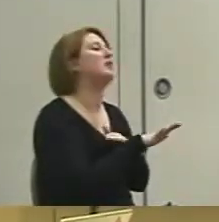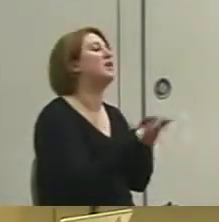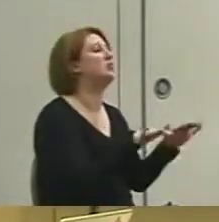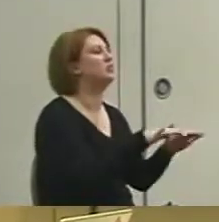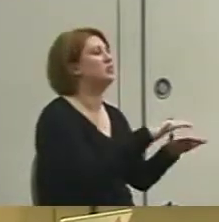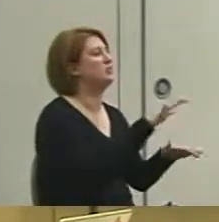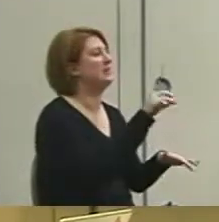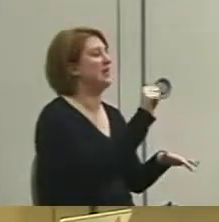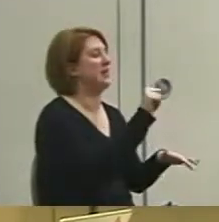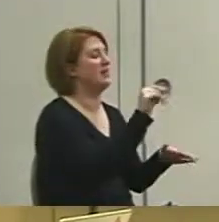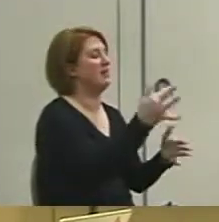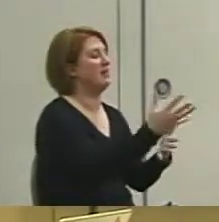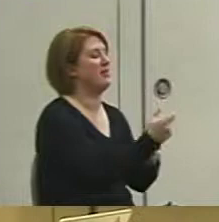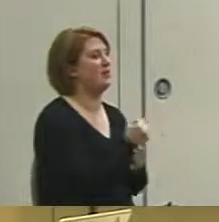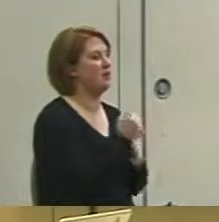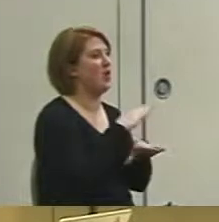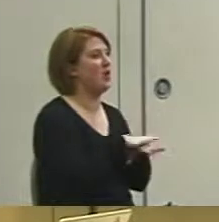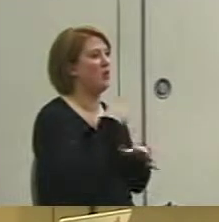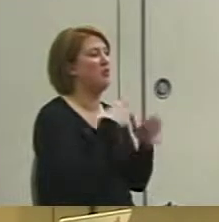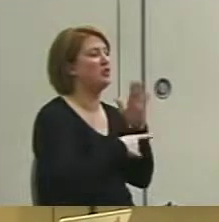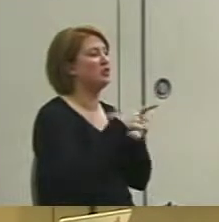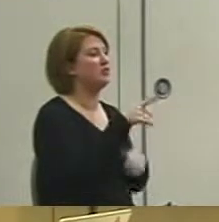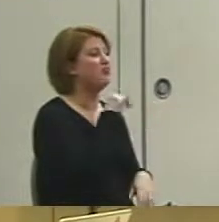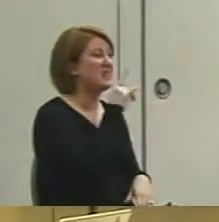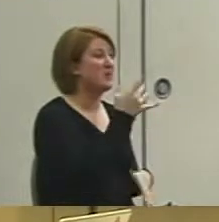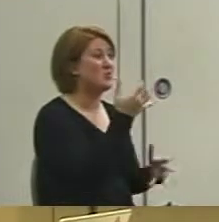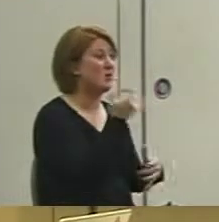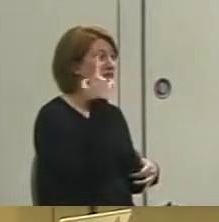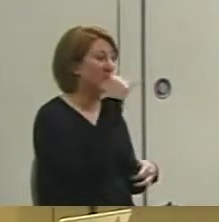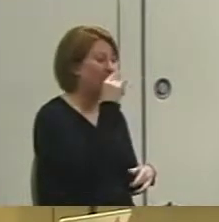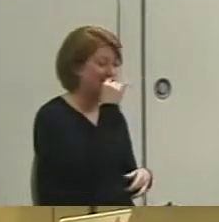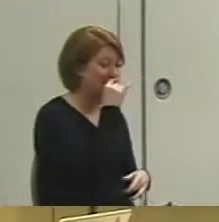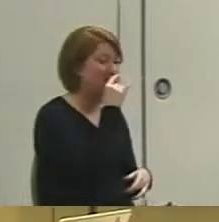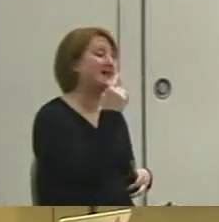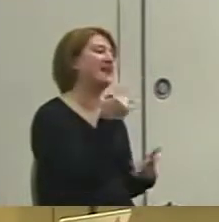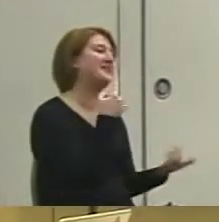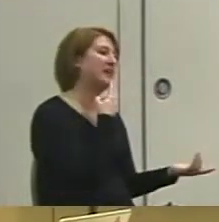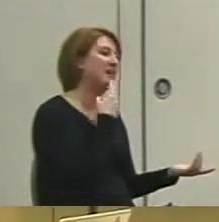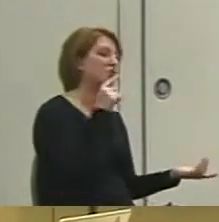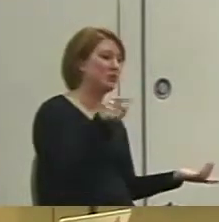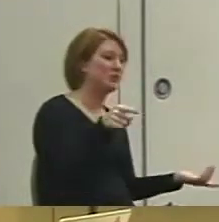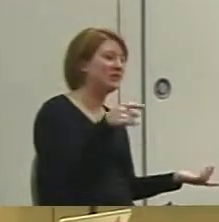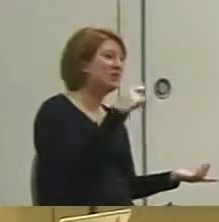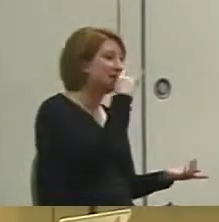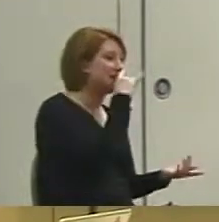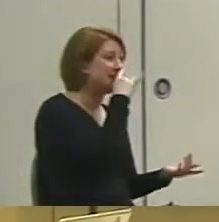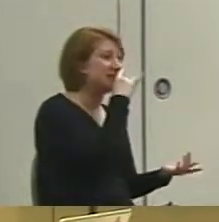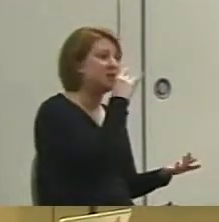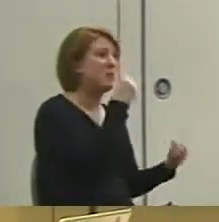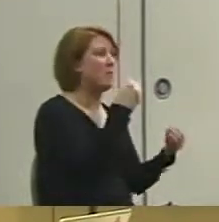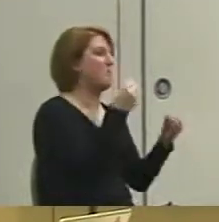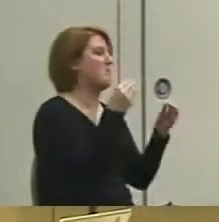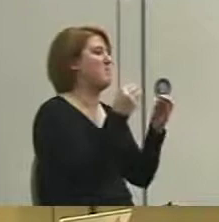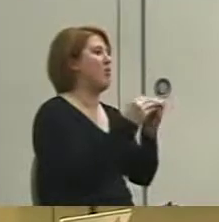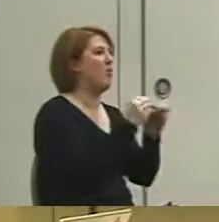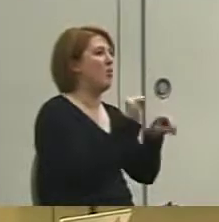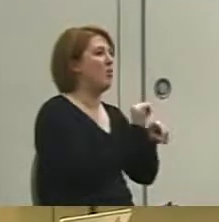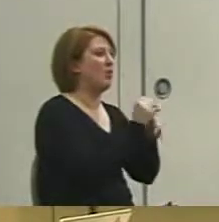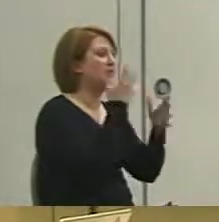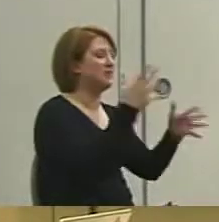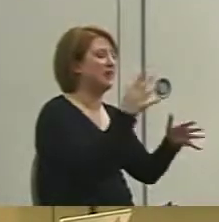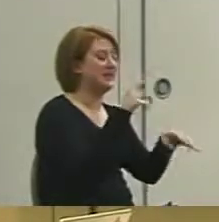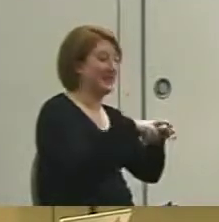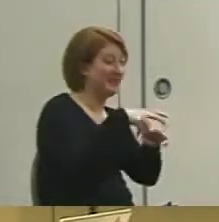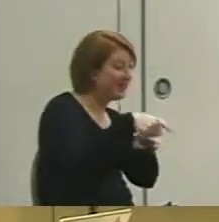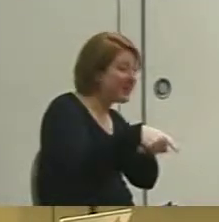data collection on what she really wants for that kid. And say, look, that kid gets more work done sitting there than there. What's